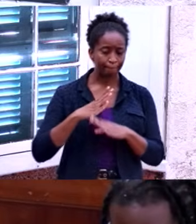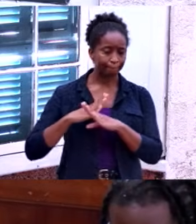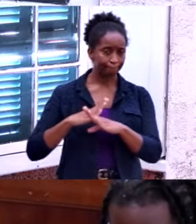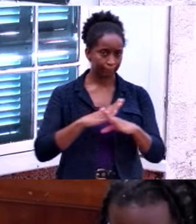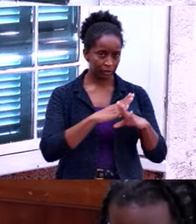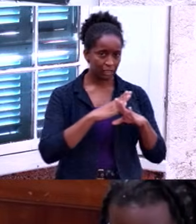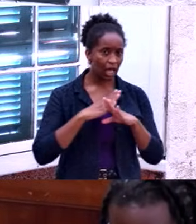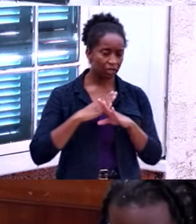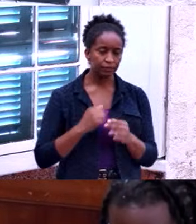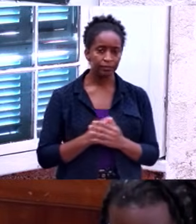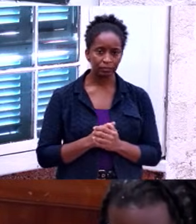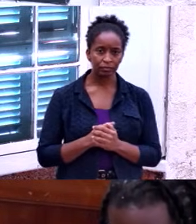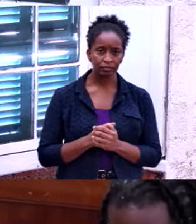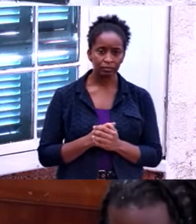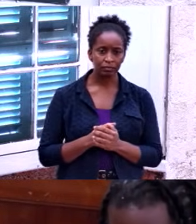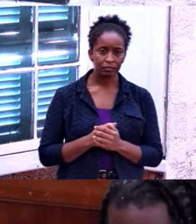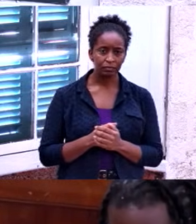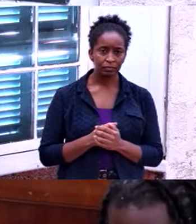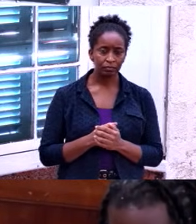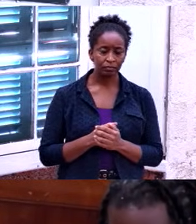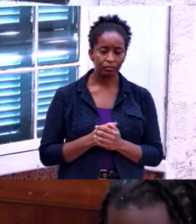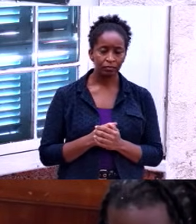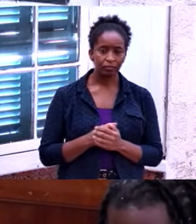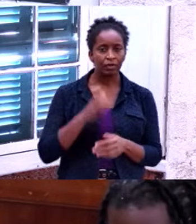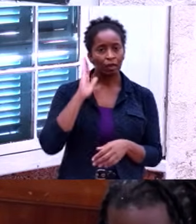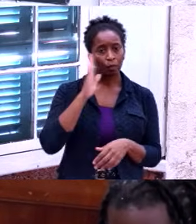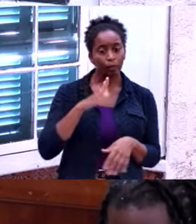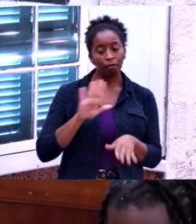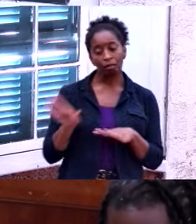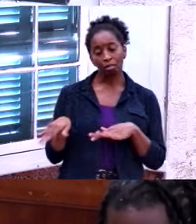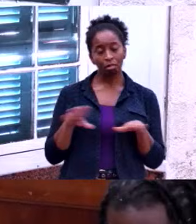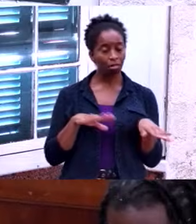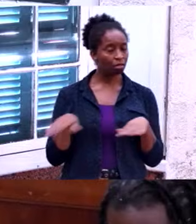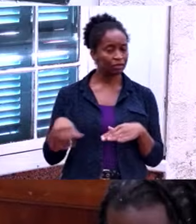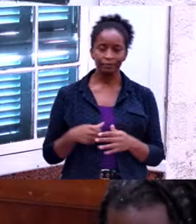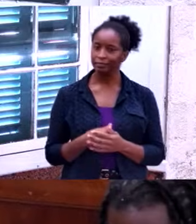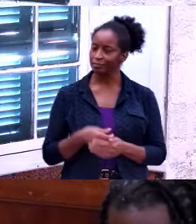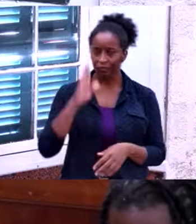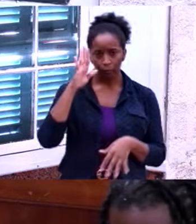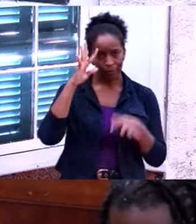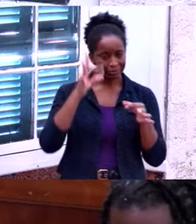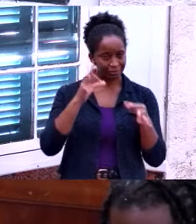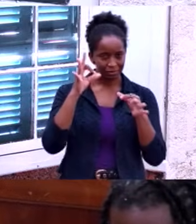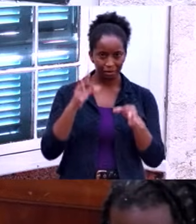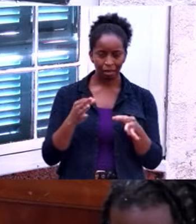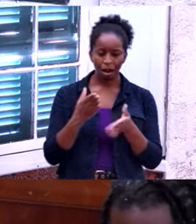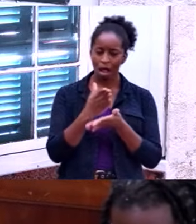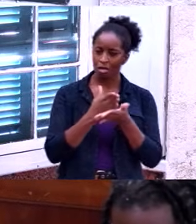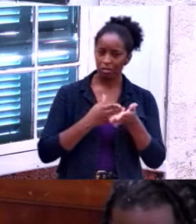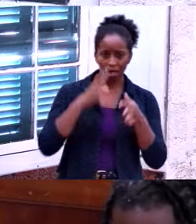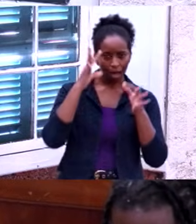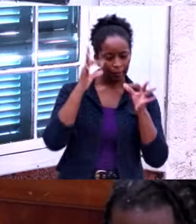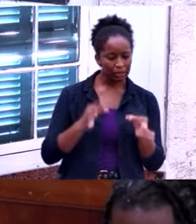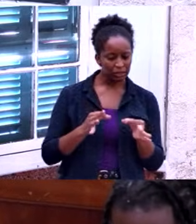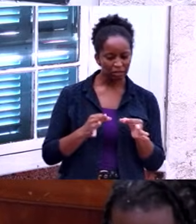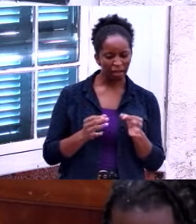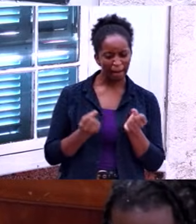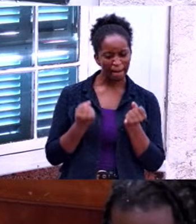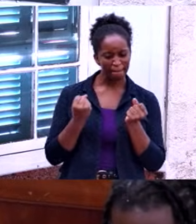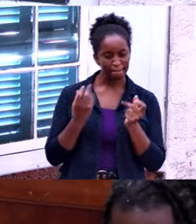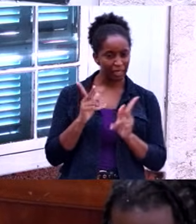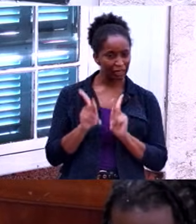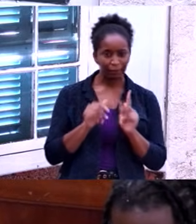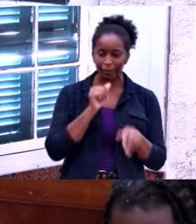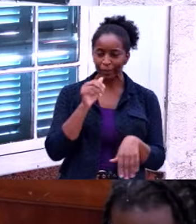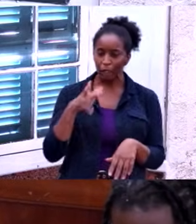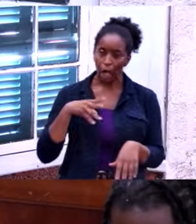make decisions, some of them will be unpopular, but we can make the right decisions from our perspective. Because we see